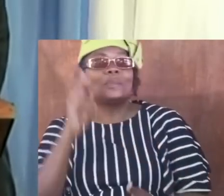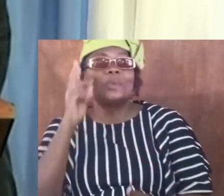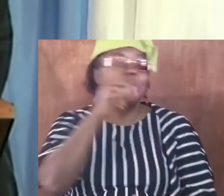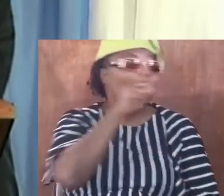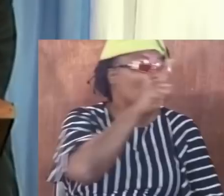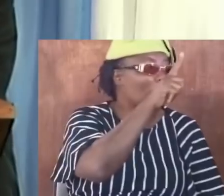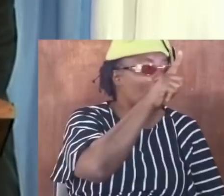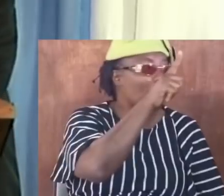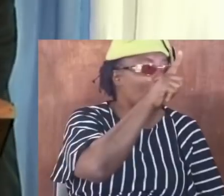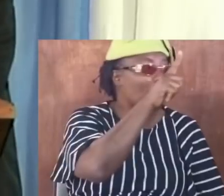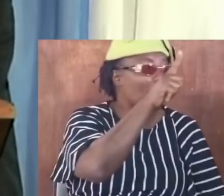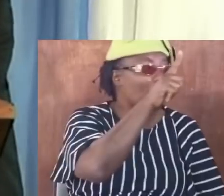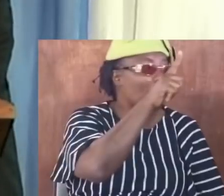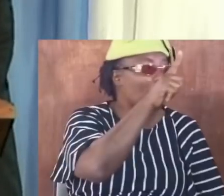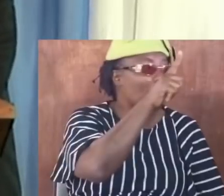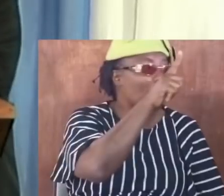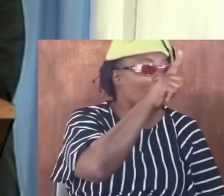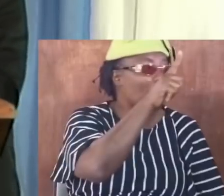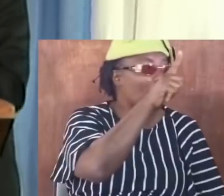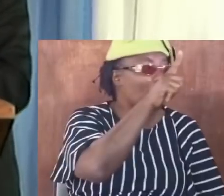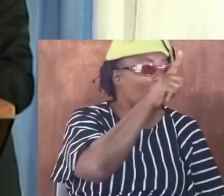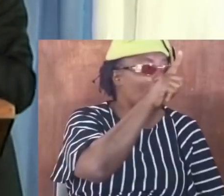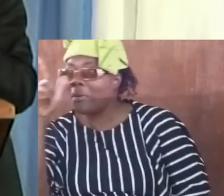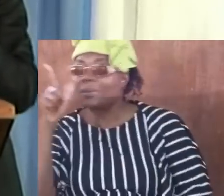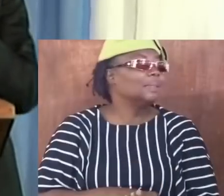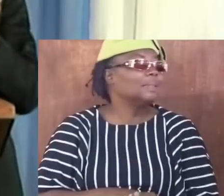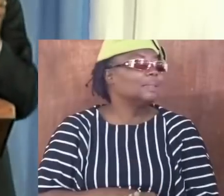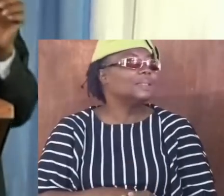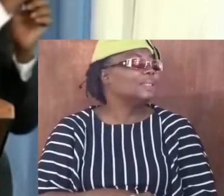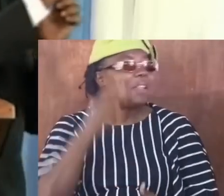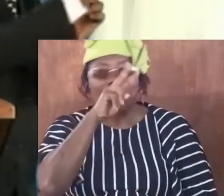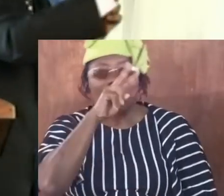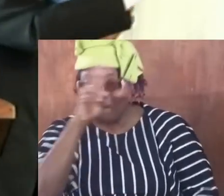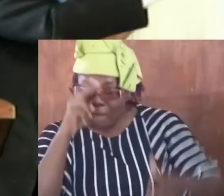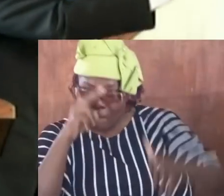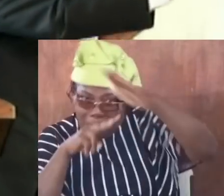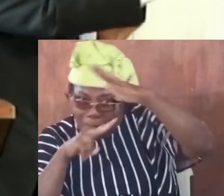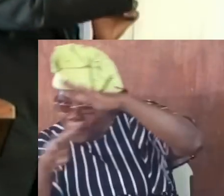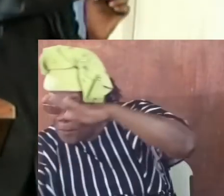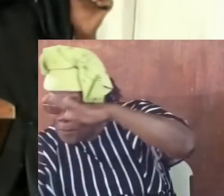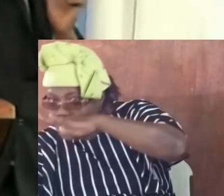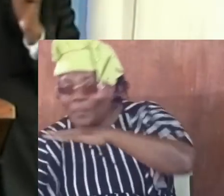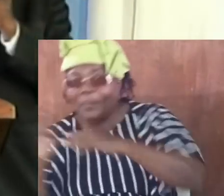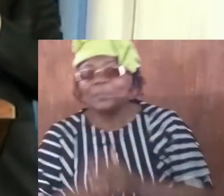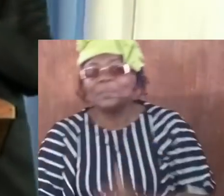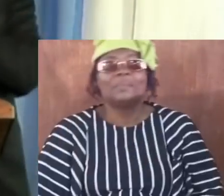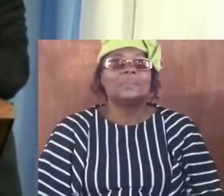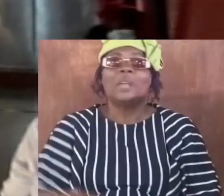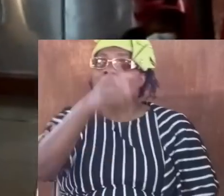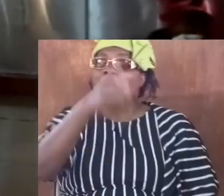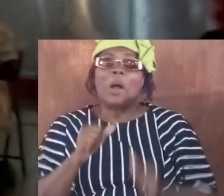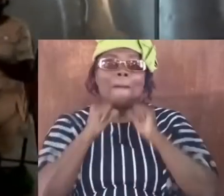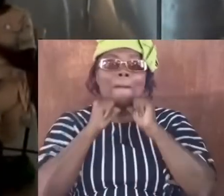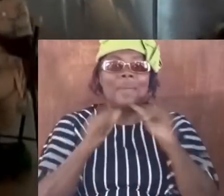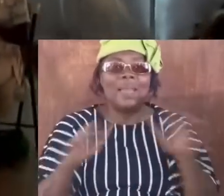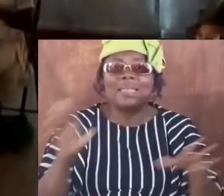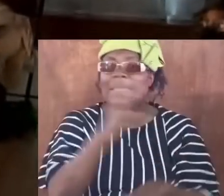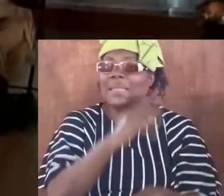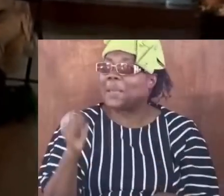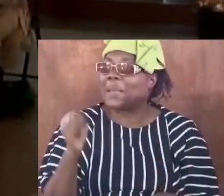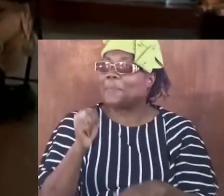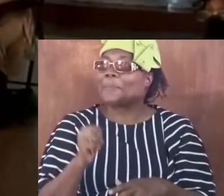make we take a view of you. God bless you. God bless you. God bless you. God bless